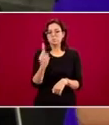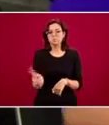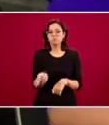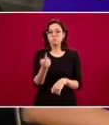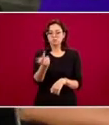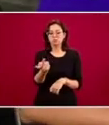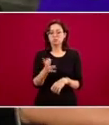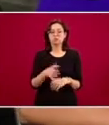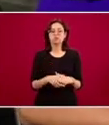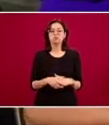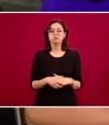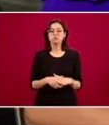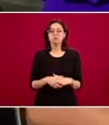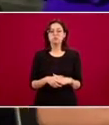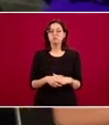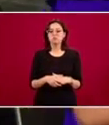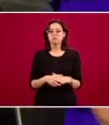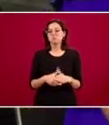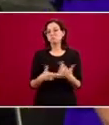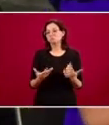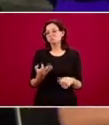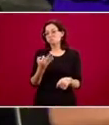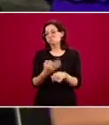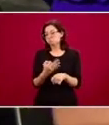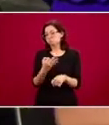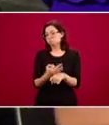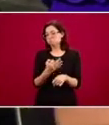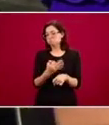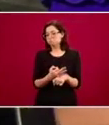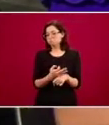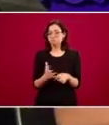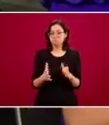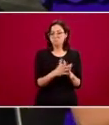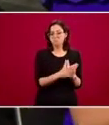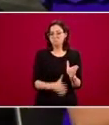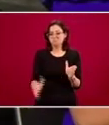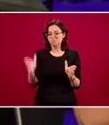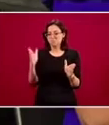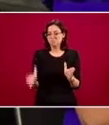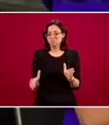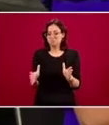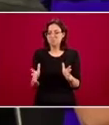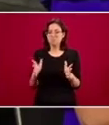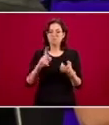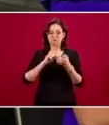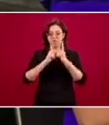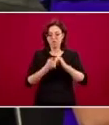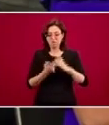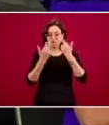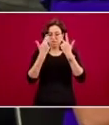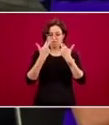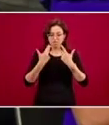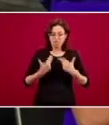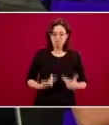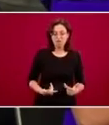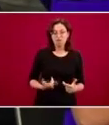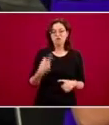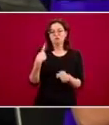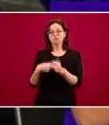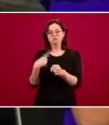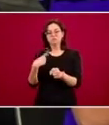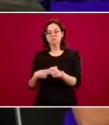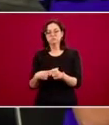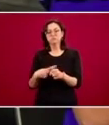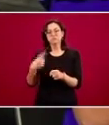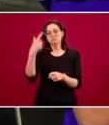you have a concrete statistic or do you have specific information regarding